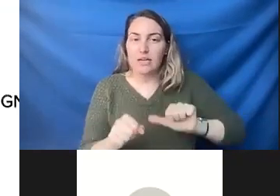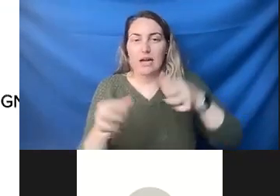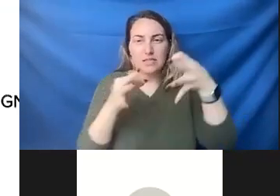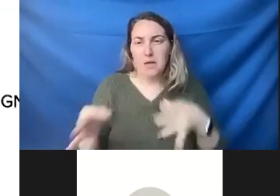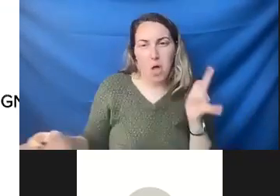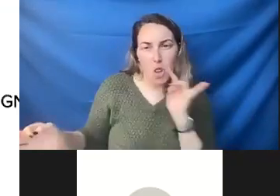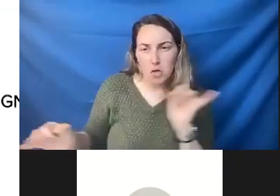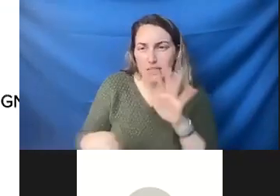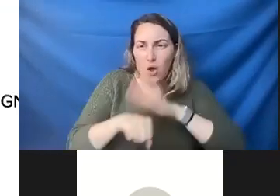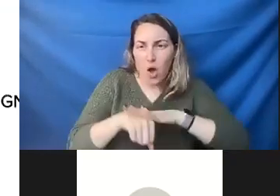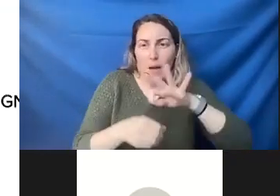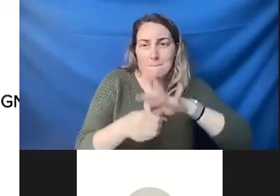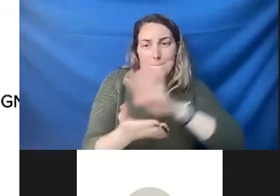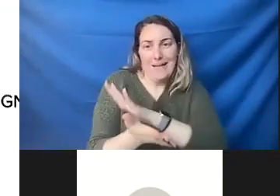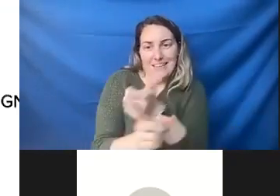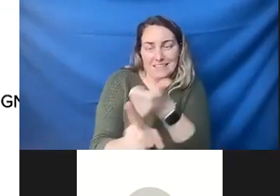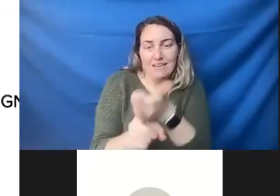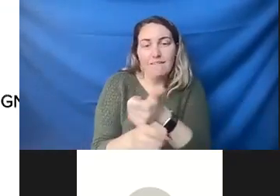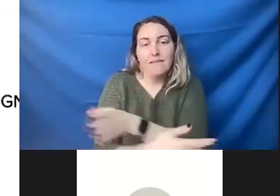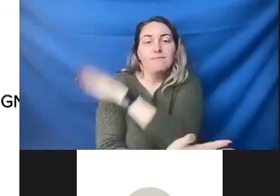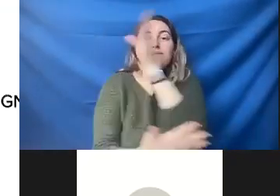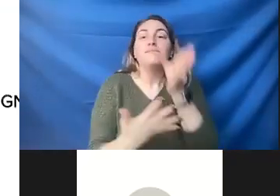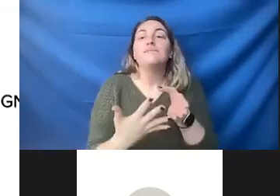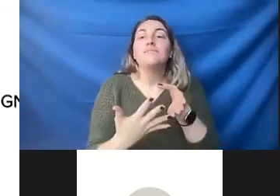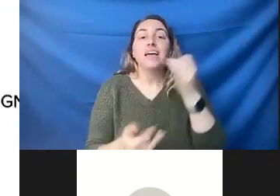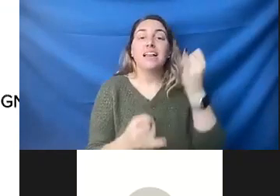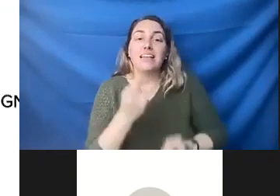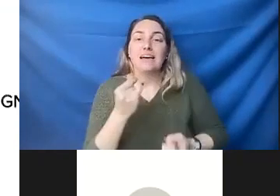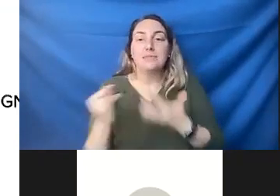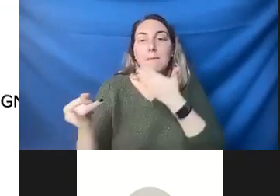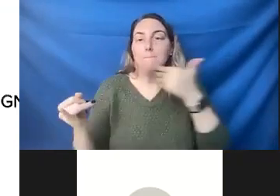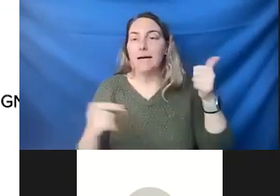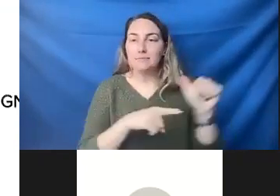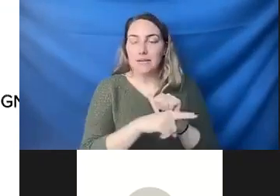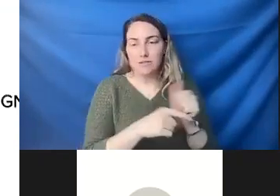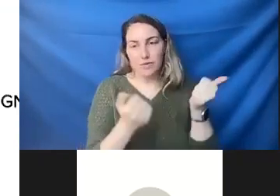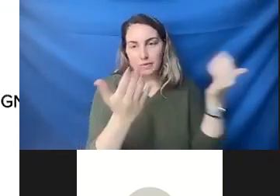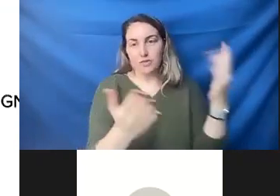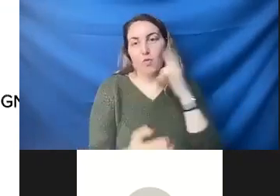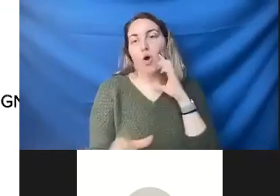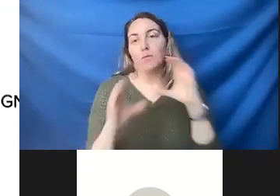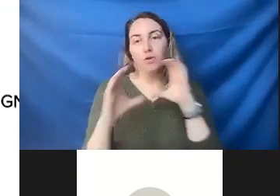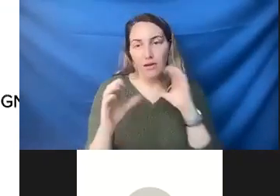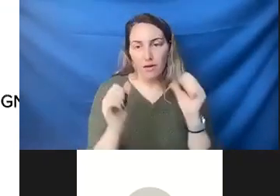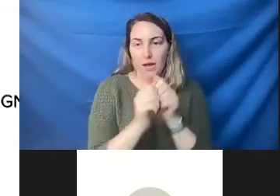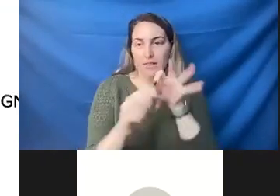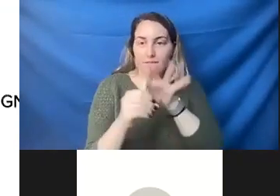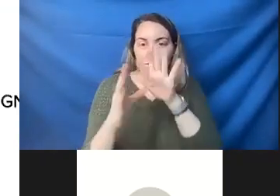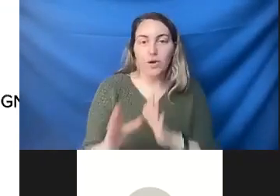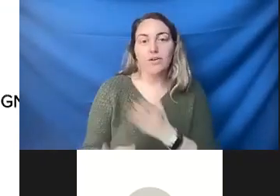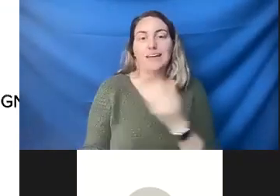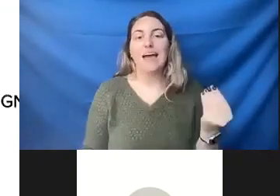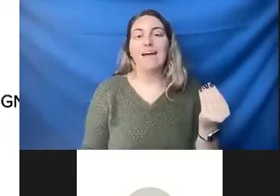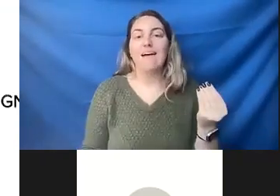then lastly, I will close out on our best practices, recommendations for communicating with voters, and the CFB's next